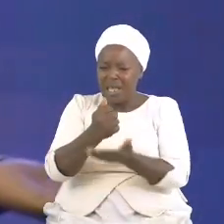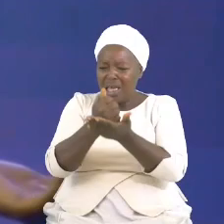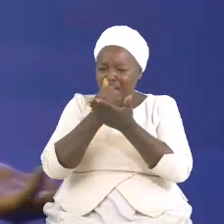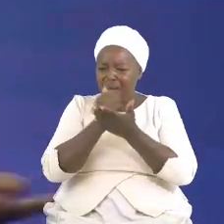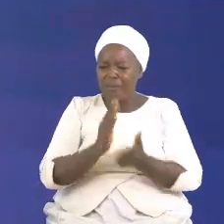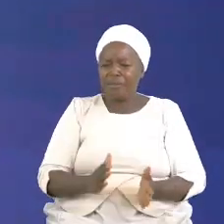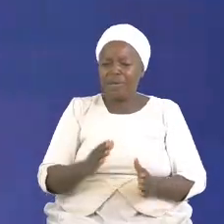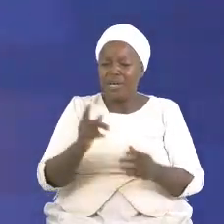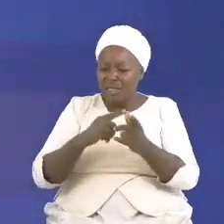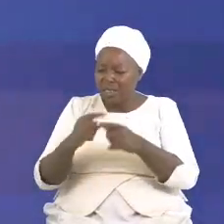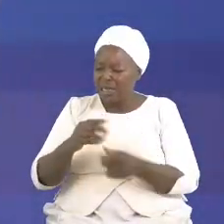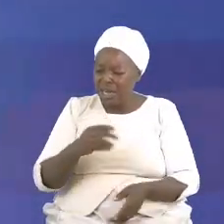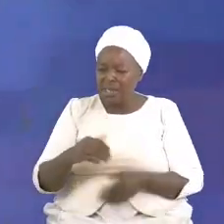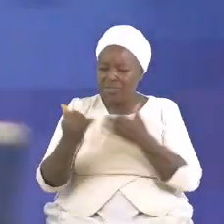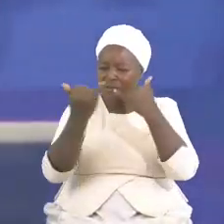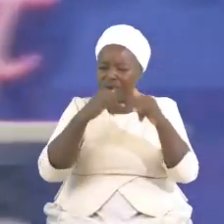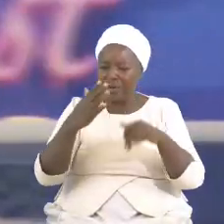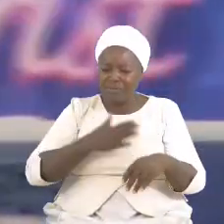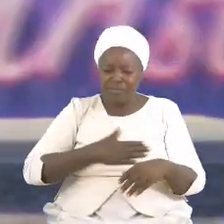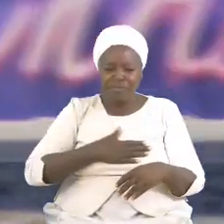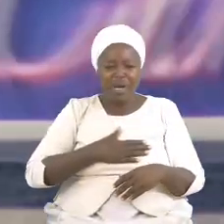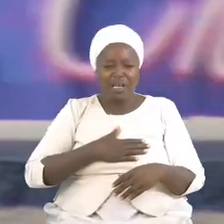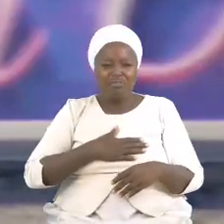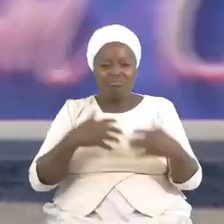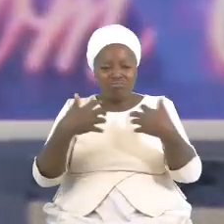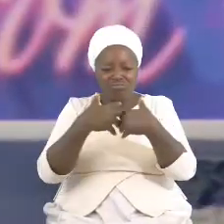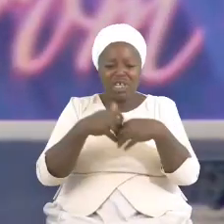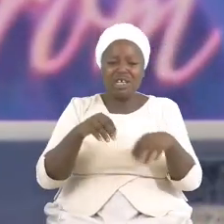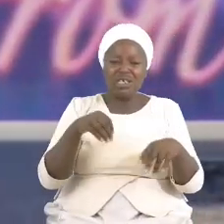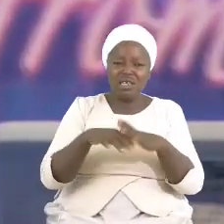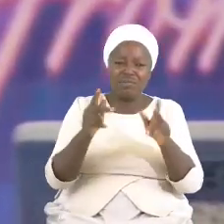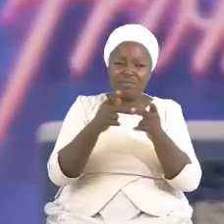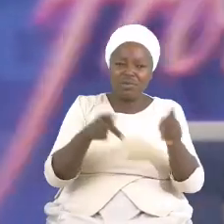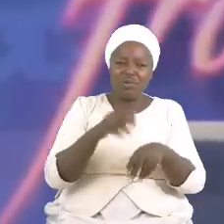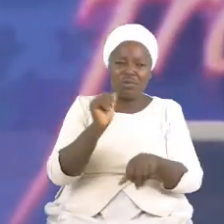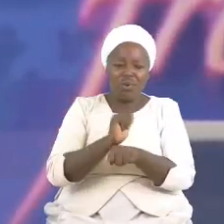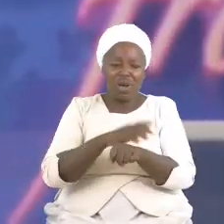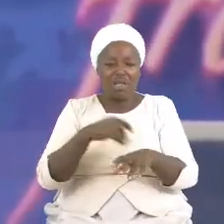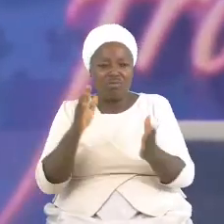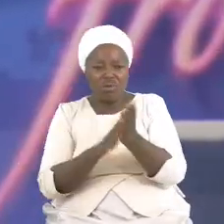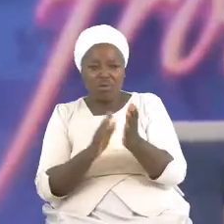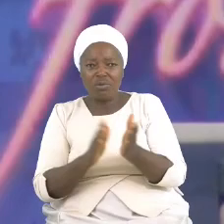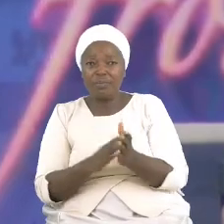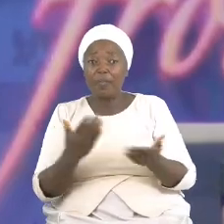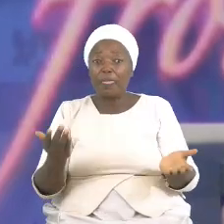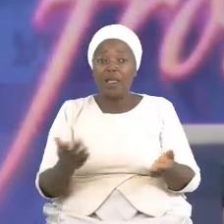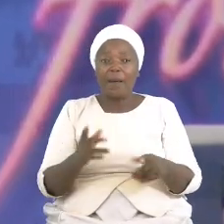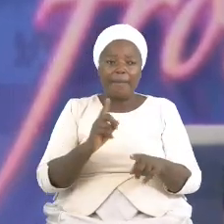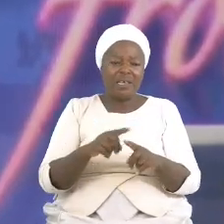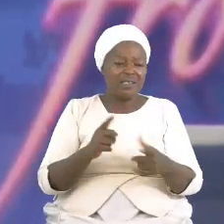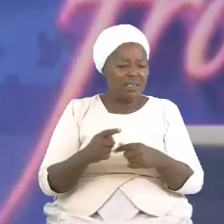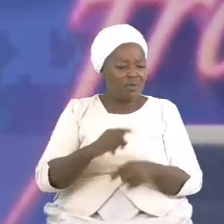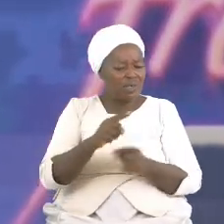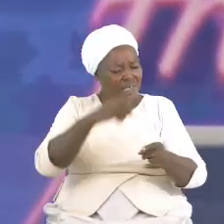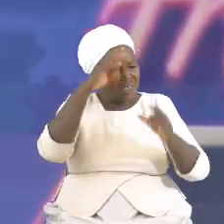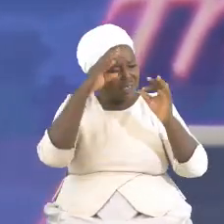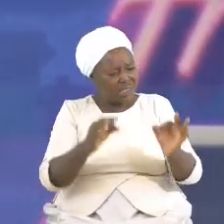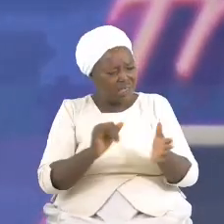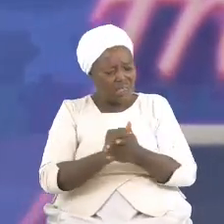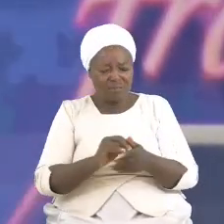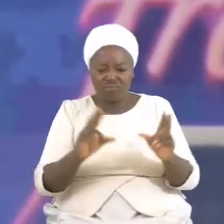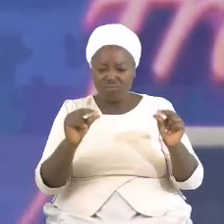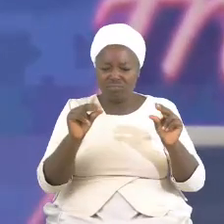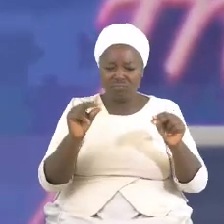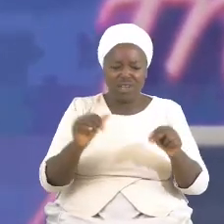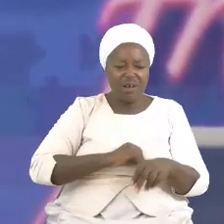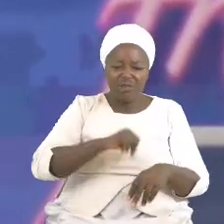my co-workers, I offend everyone? And when I make up my mind, I will not offend again.